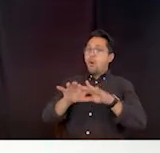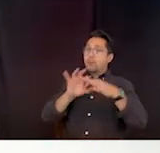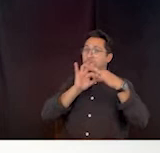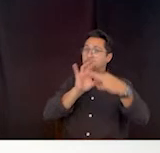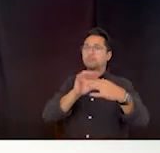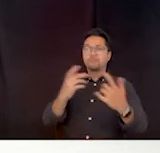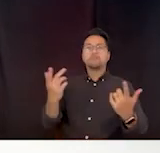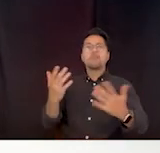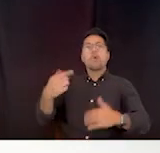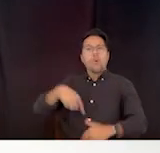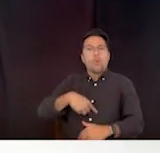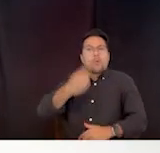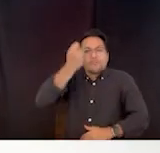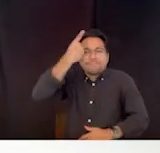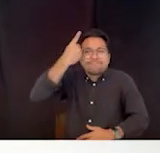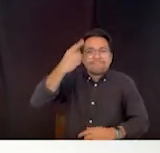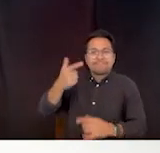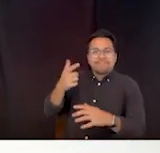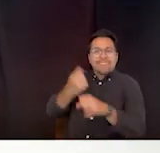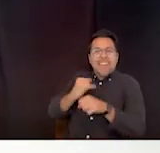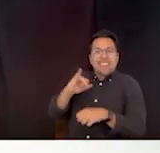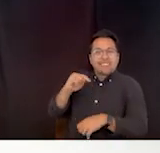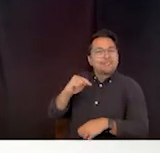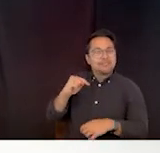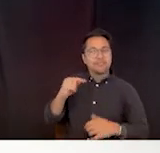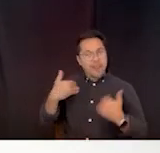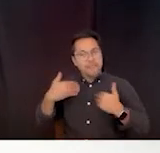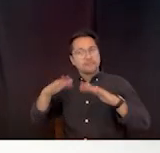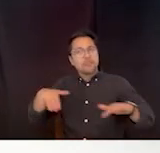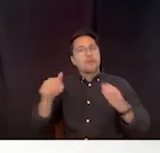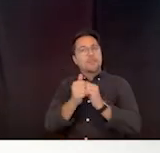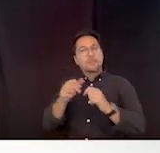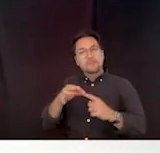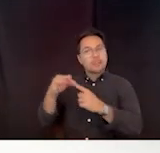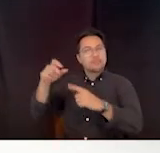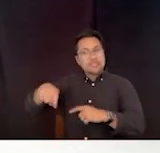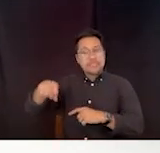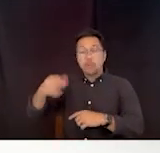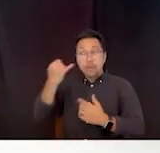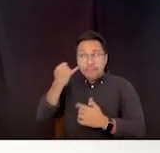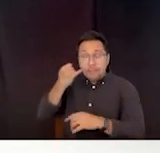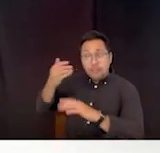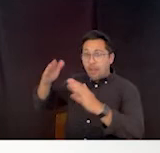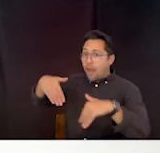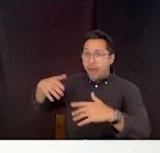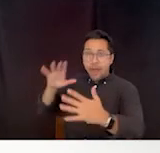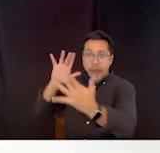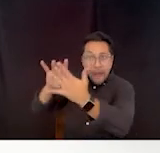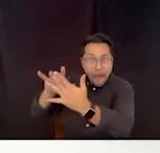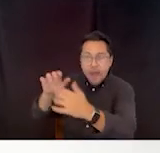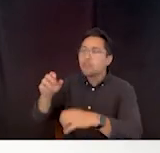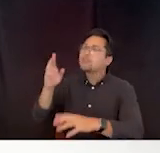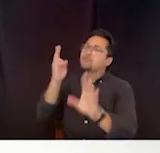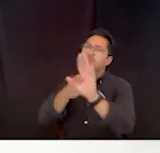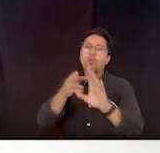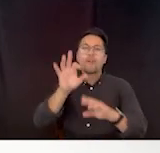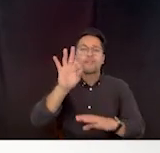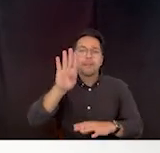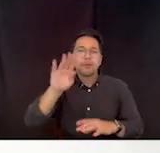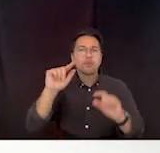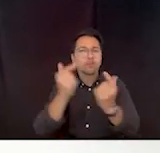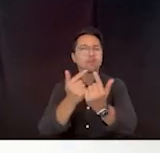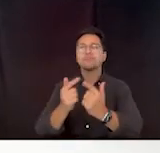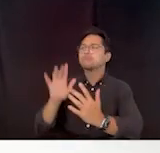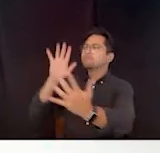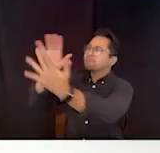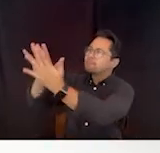We have a child with exceptional needs. So if you don't have friends within the special needs community, join Facebook groups, reach out to people at